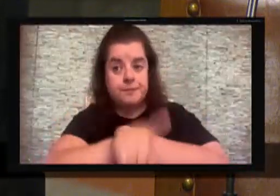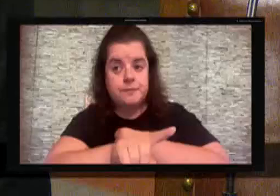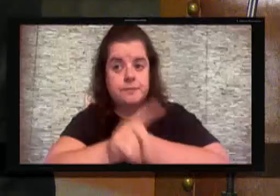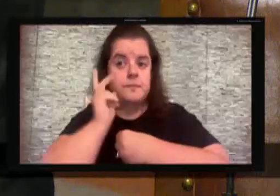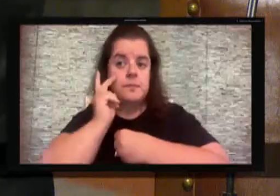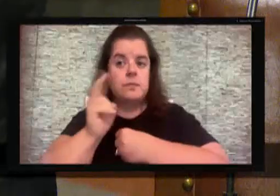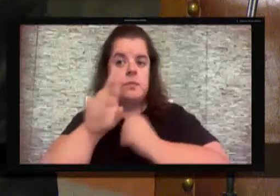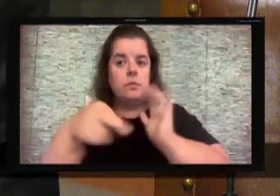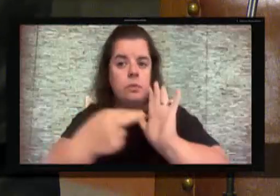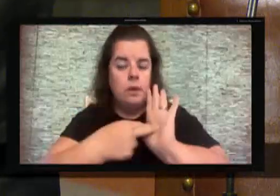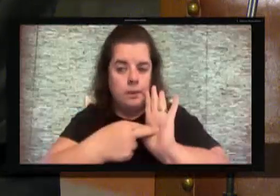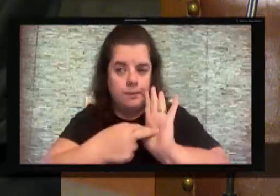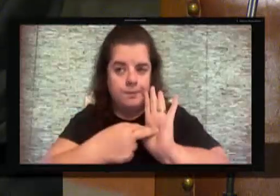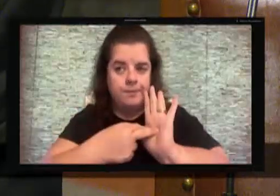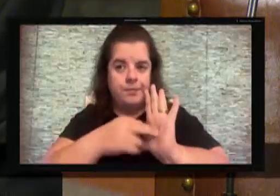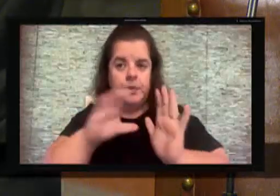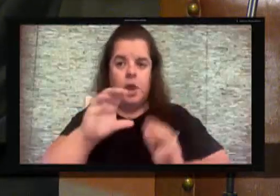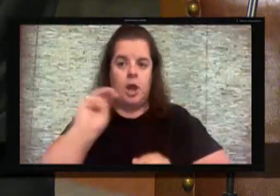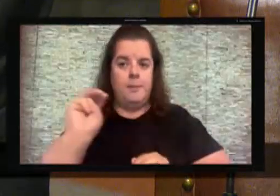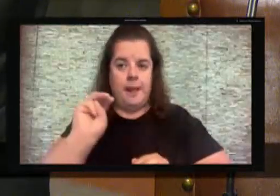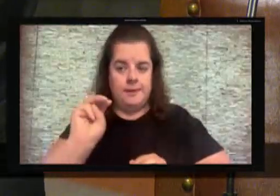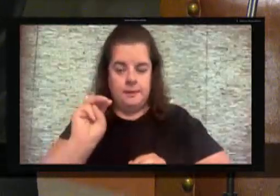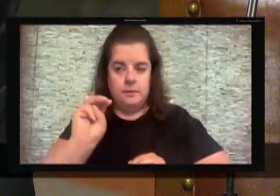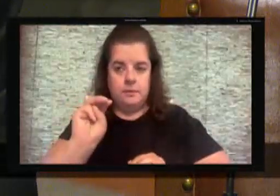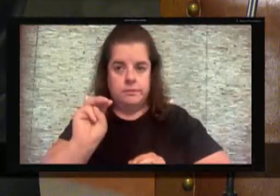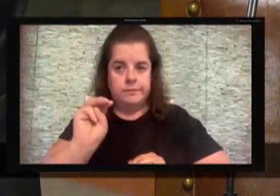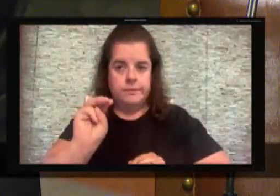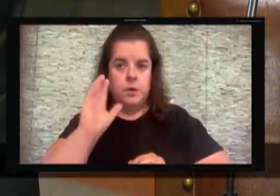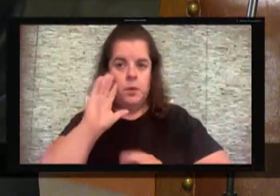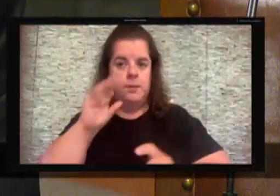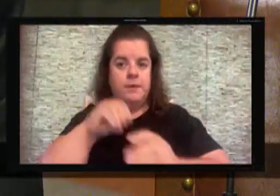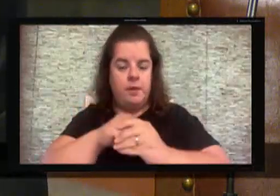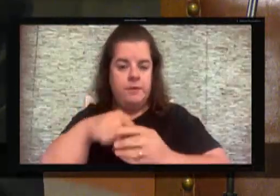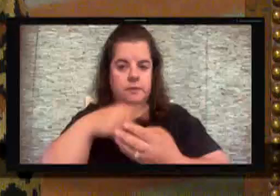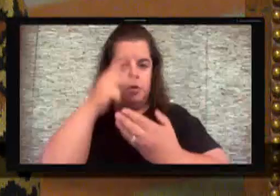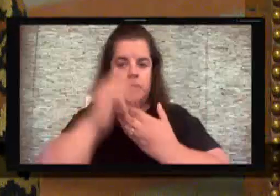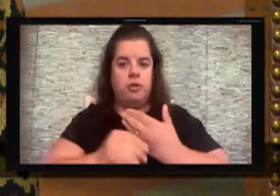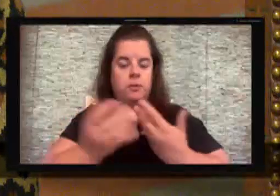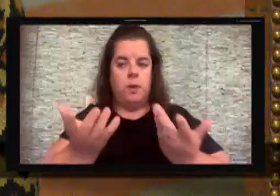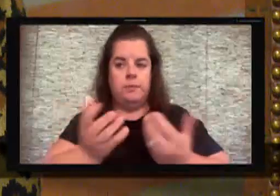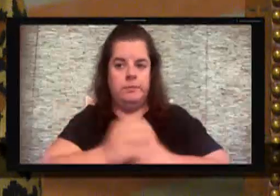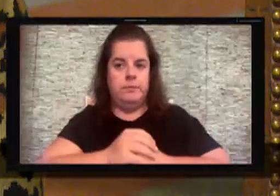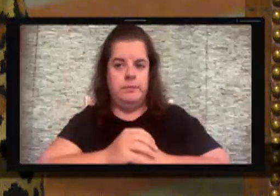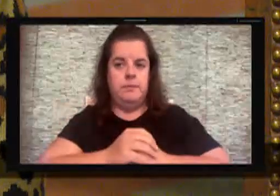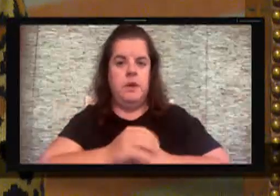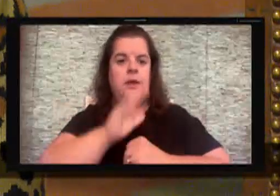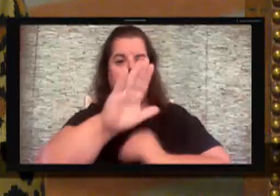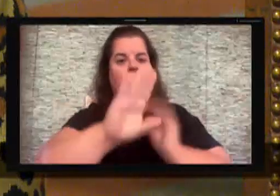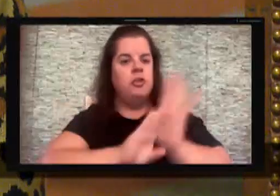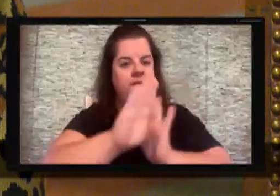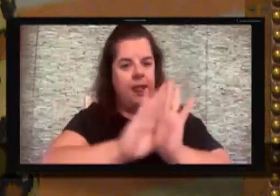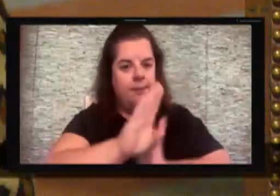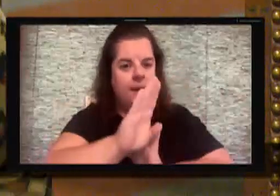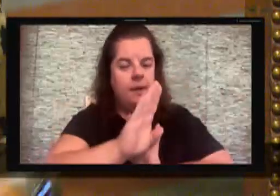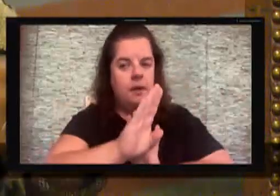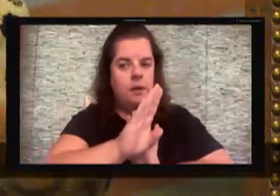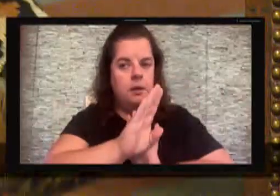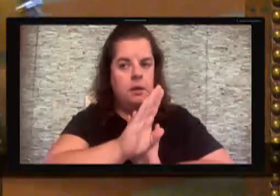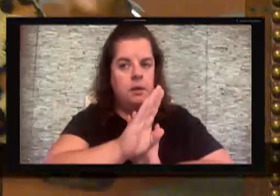that Carnegie Mellon University is going to play in this project as well? So they're developing